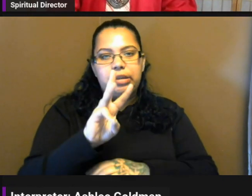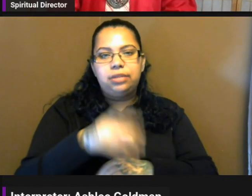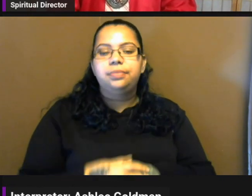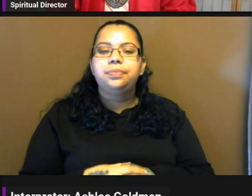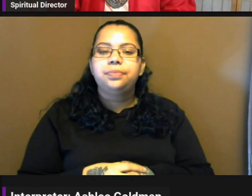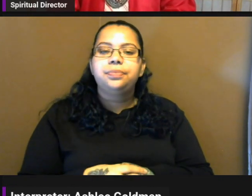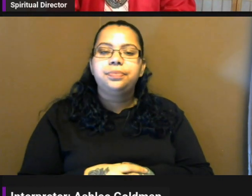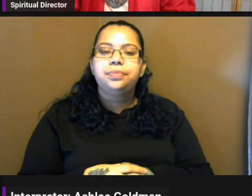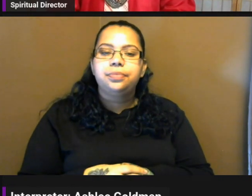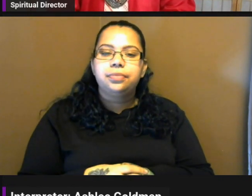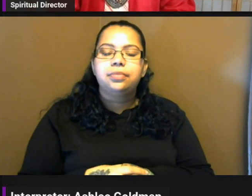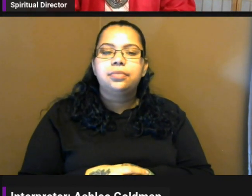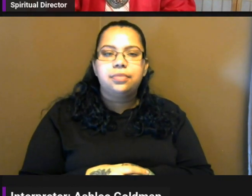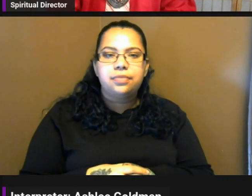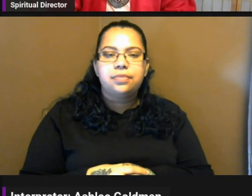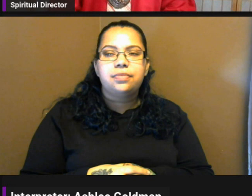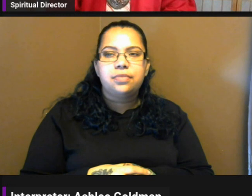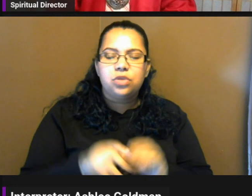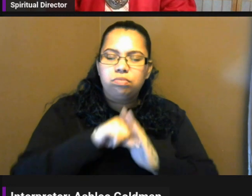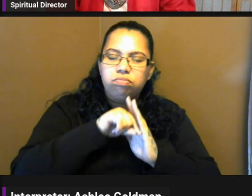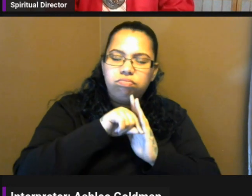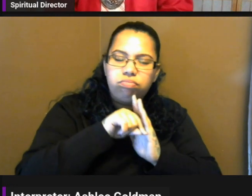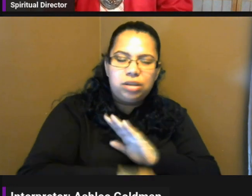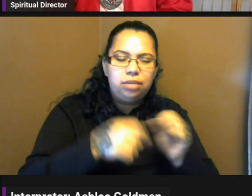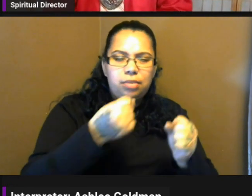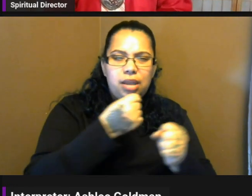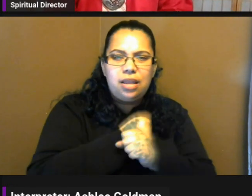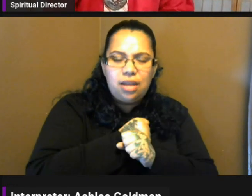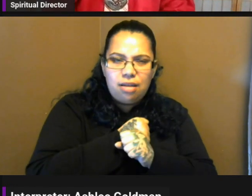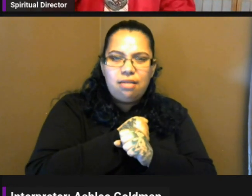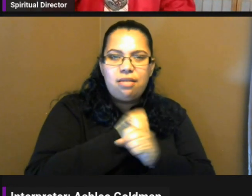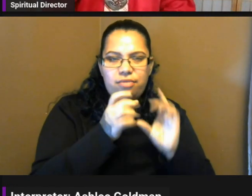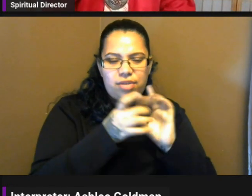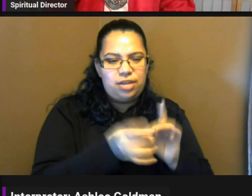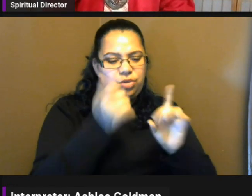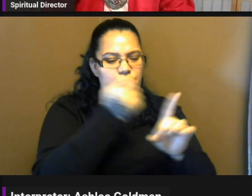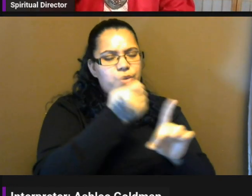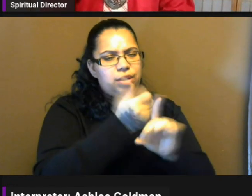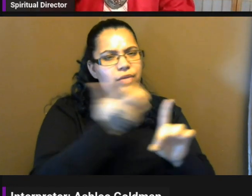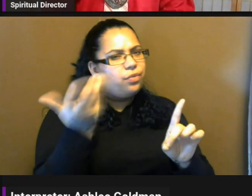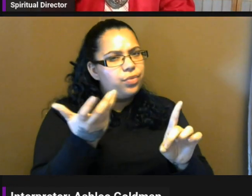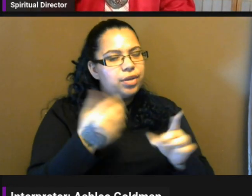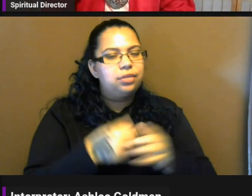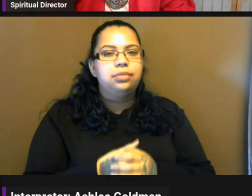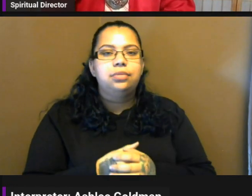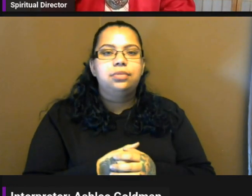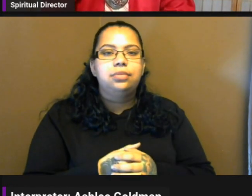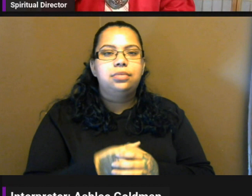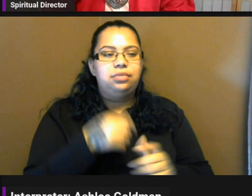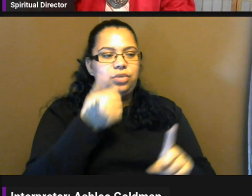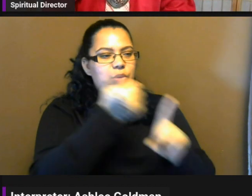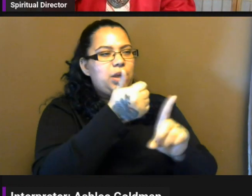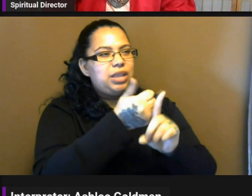what do you deeply love about you? What do you love deeply about